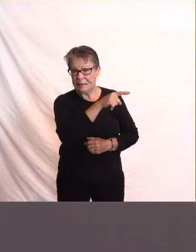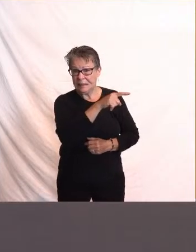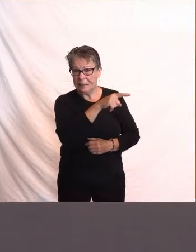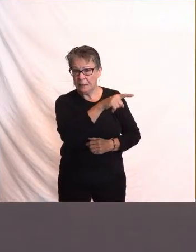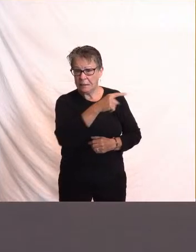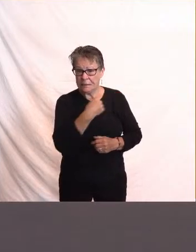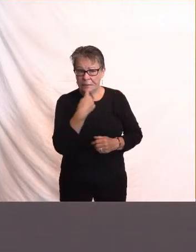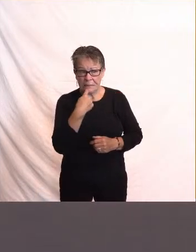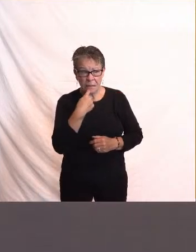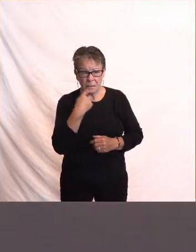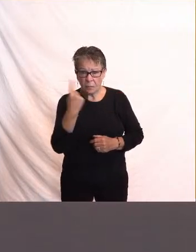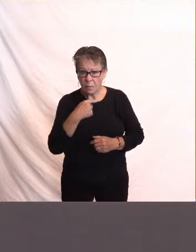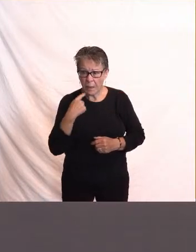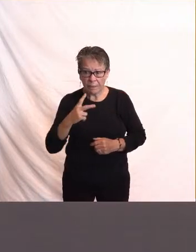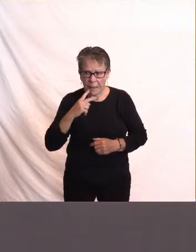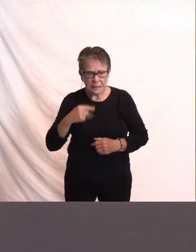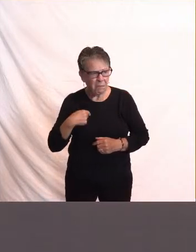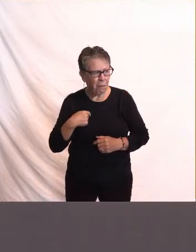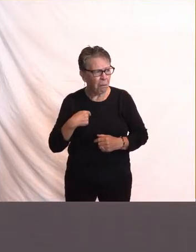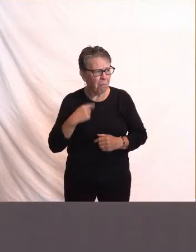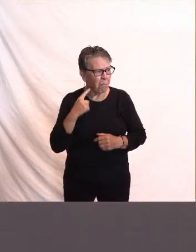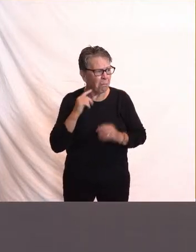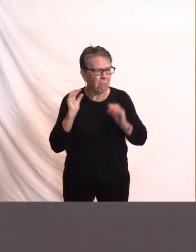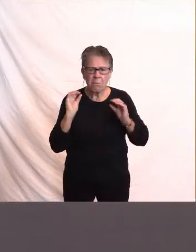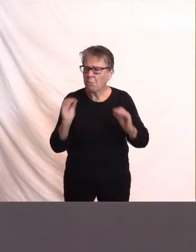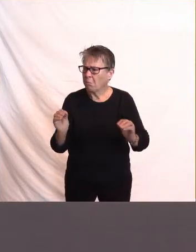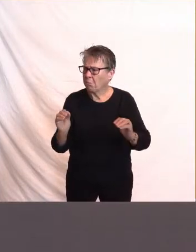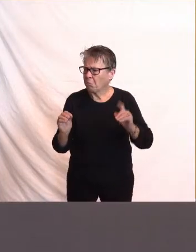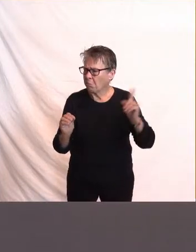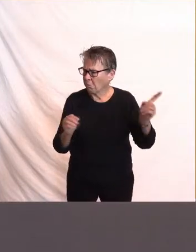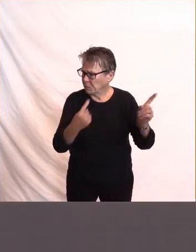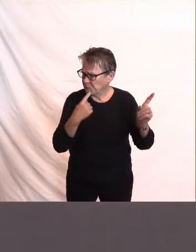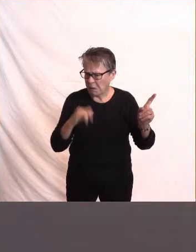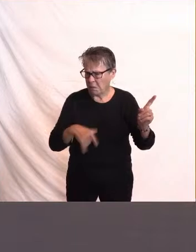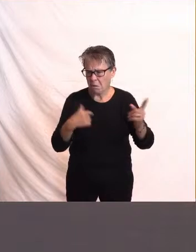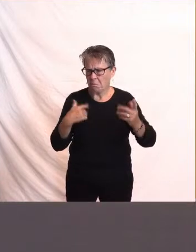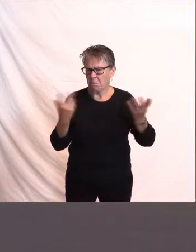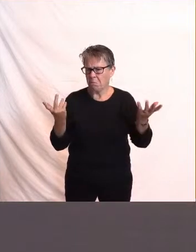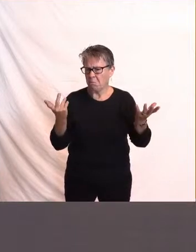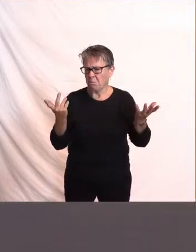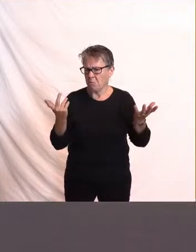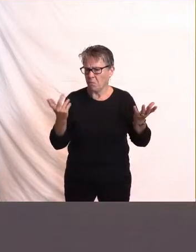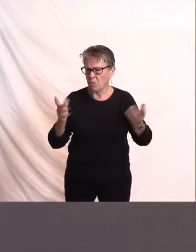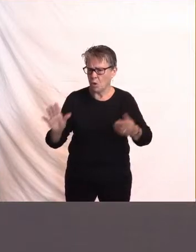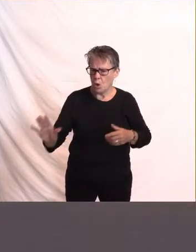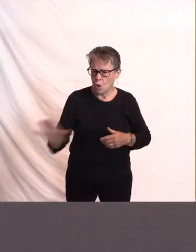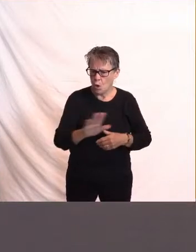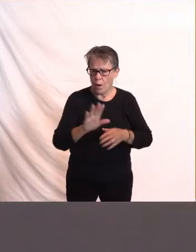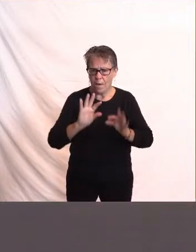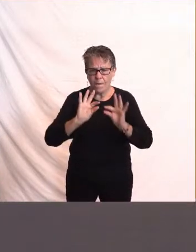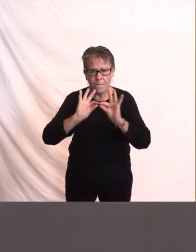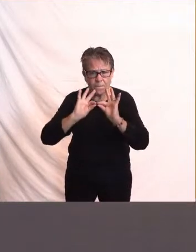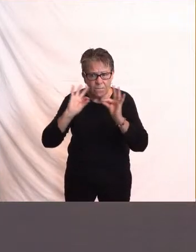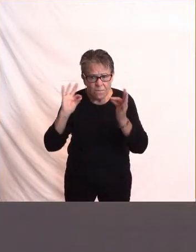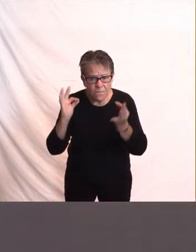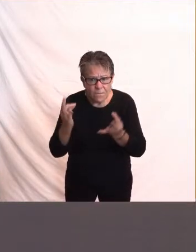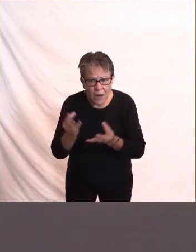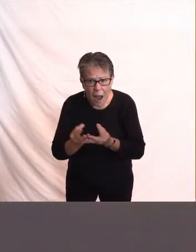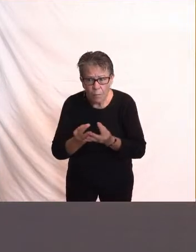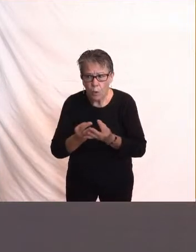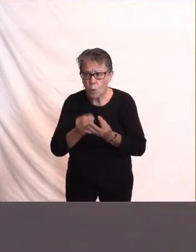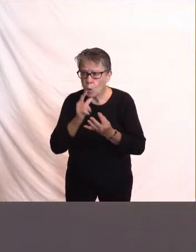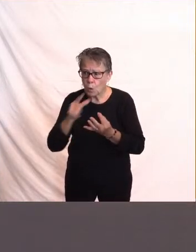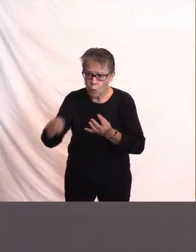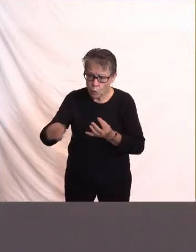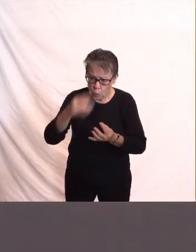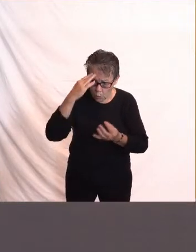family and you know the vaccination status of everybody, as you rightfully point out, Thanksgiving is usually, it's not